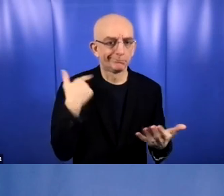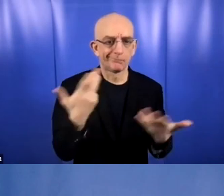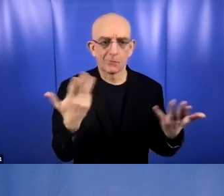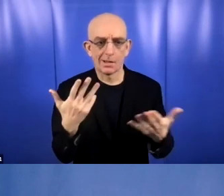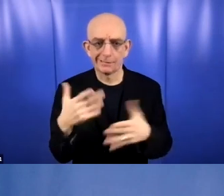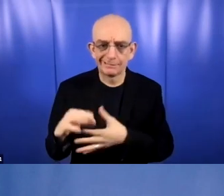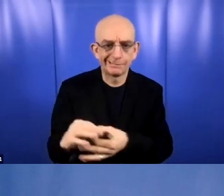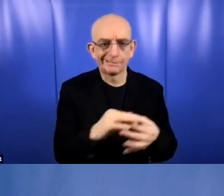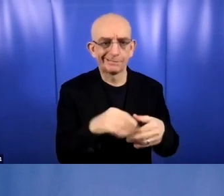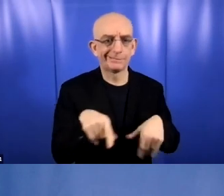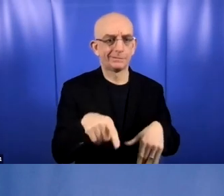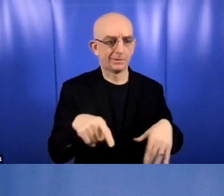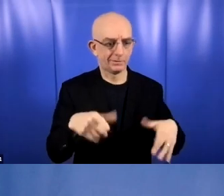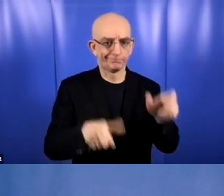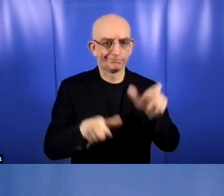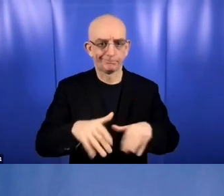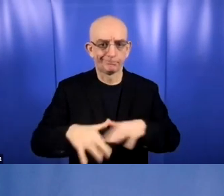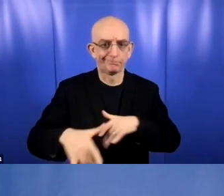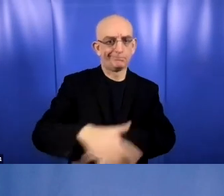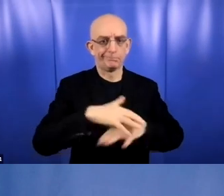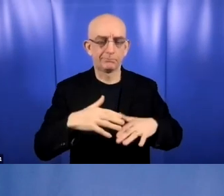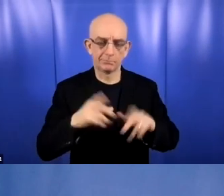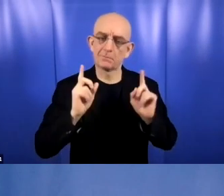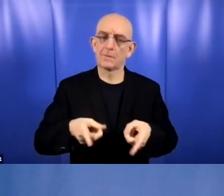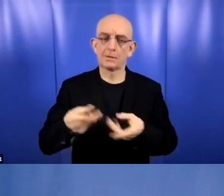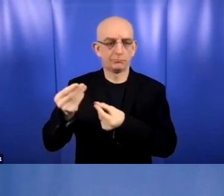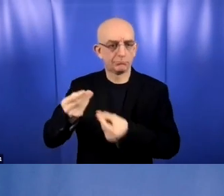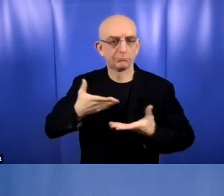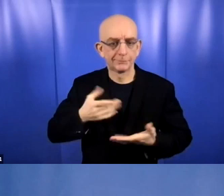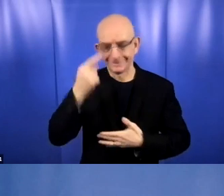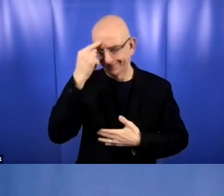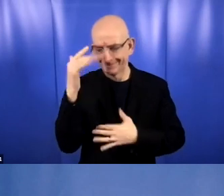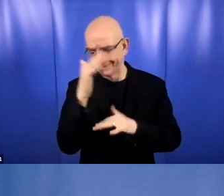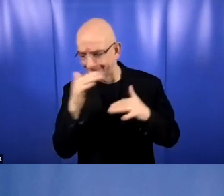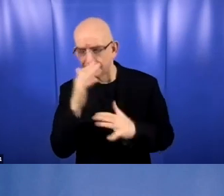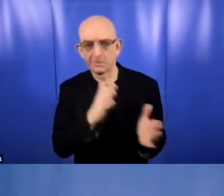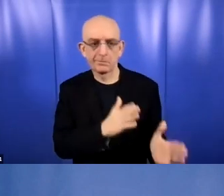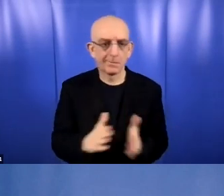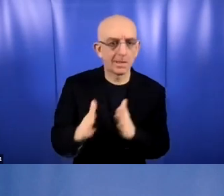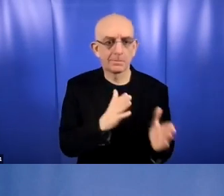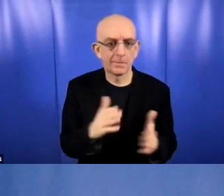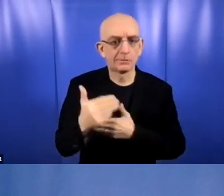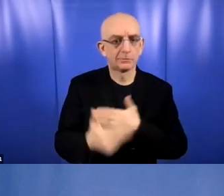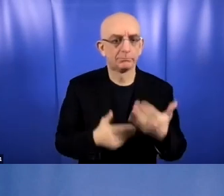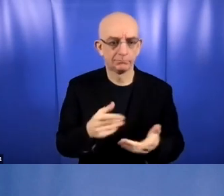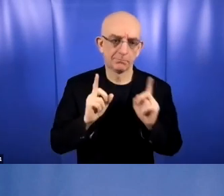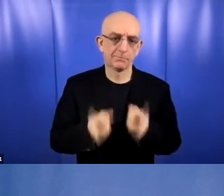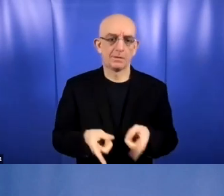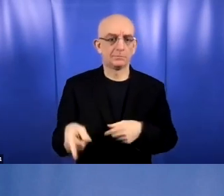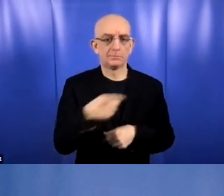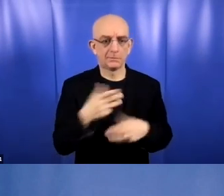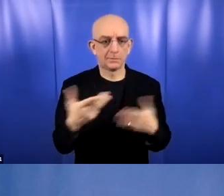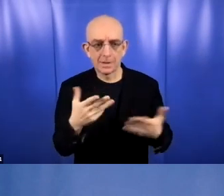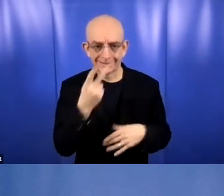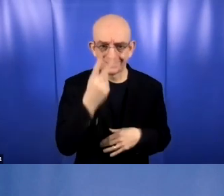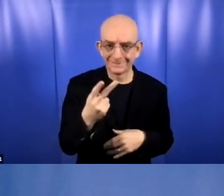on, not in a short emergency cycle of 6 months or a year, but the multi-year infrastructure